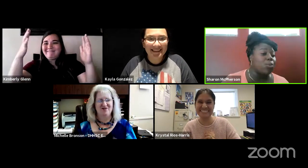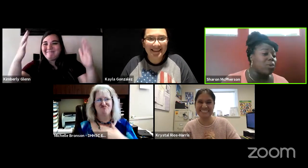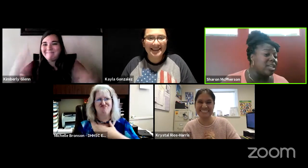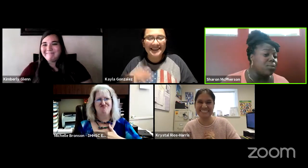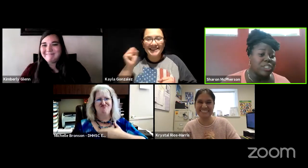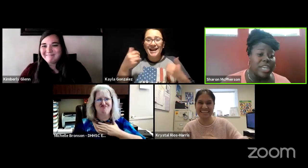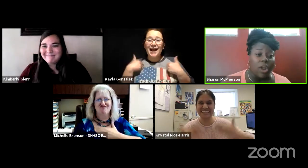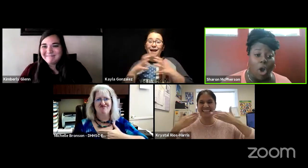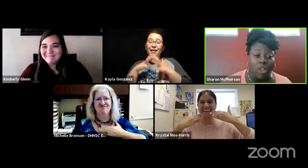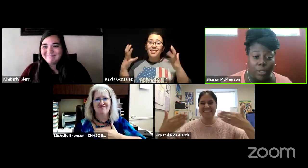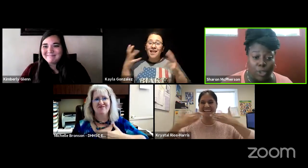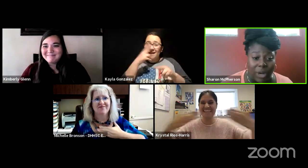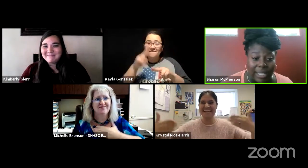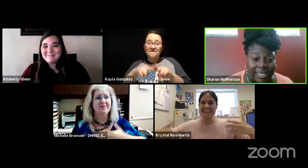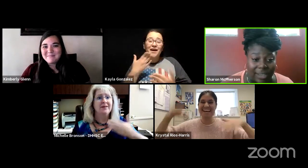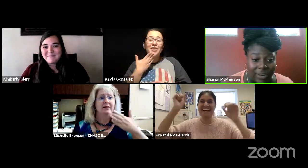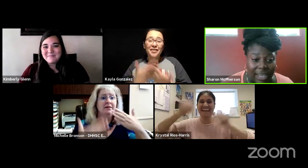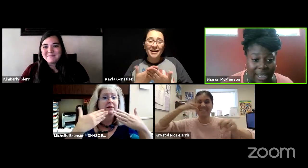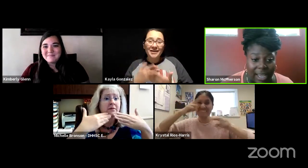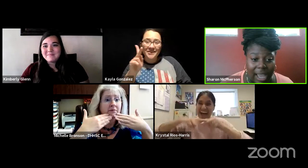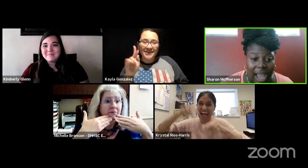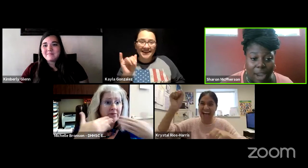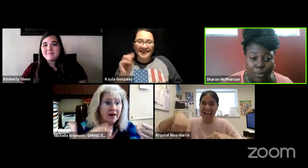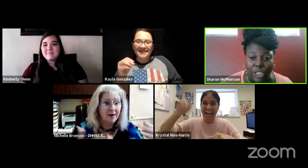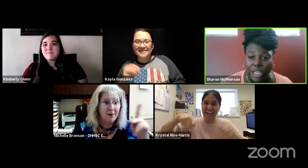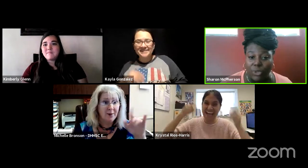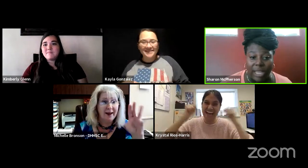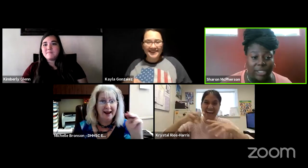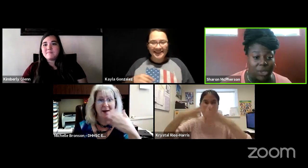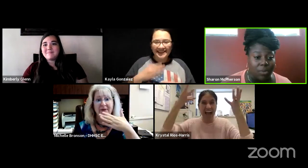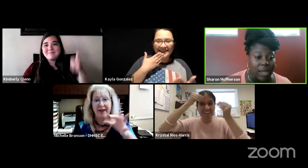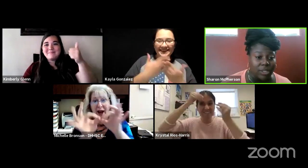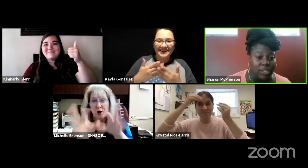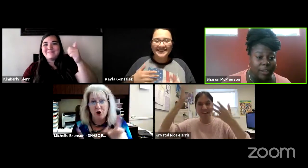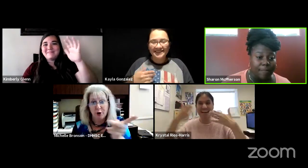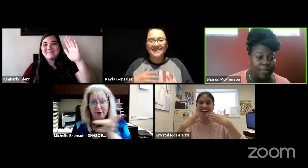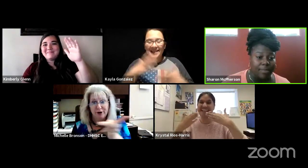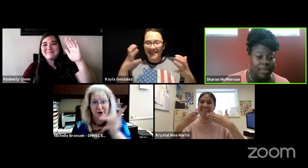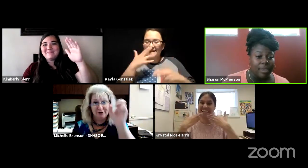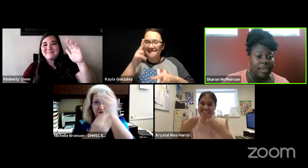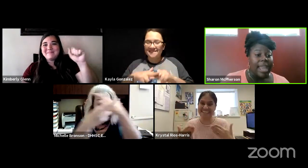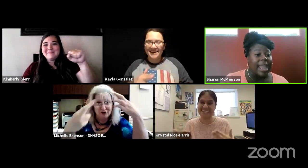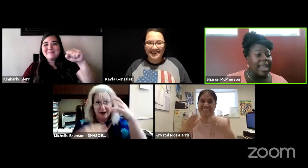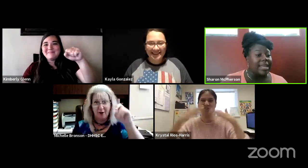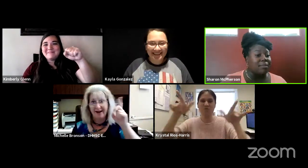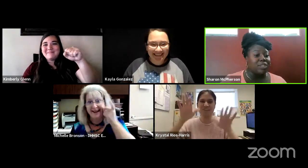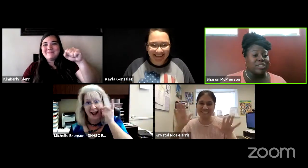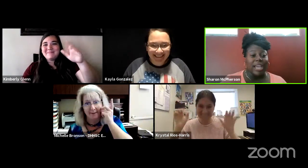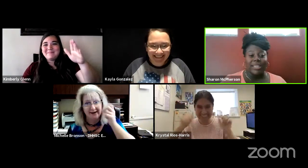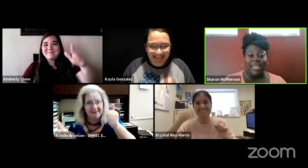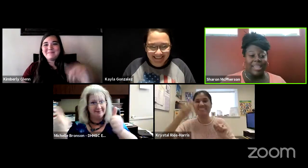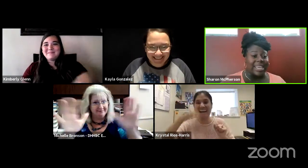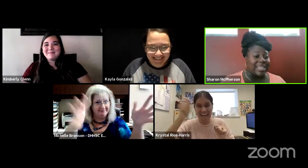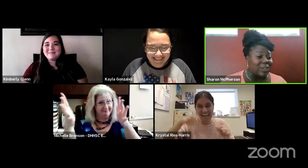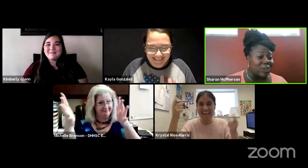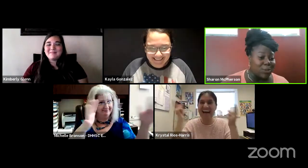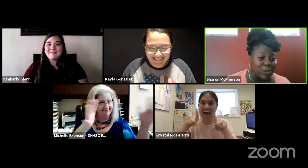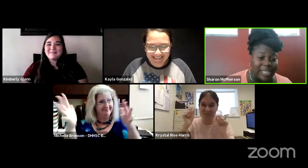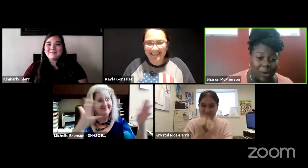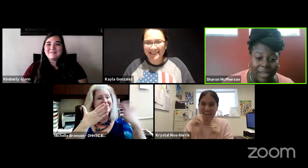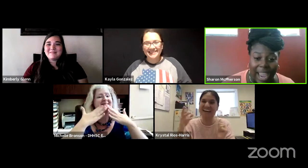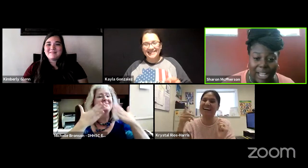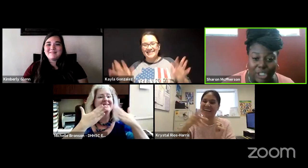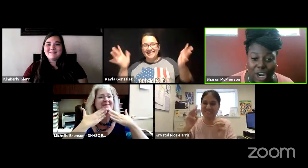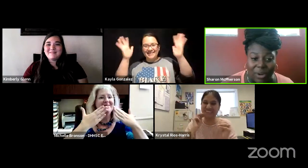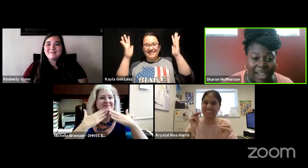So I really appreciate all of you joining this evening. I appreciate you guys so much. And Michelle is thanking the